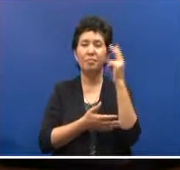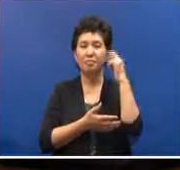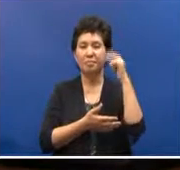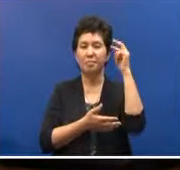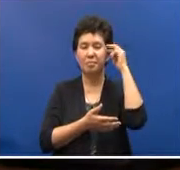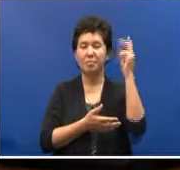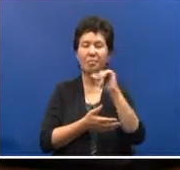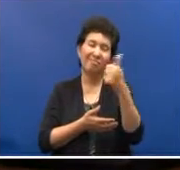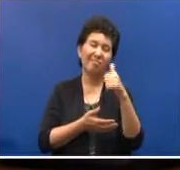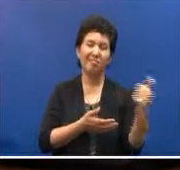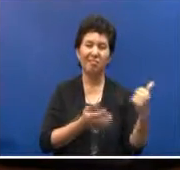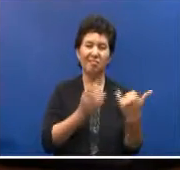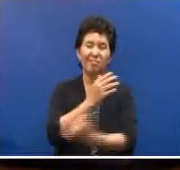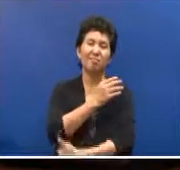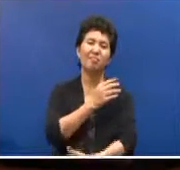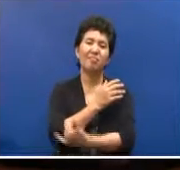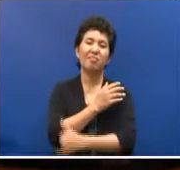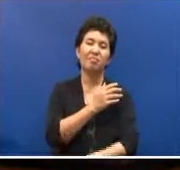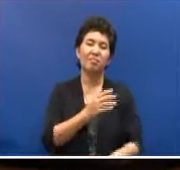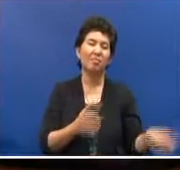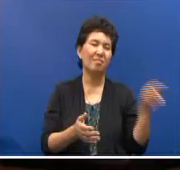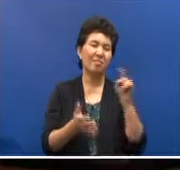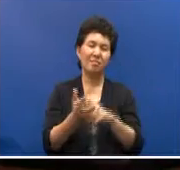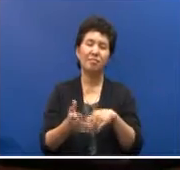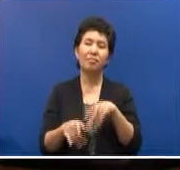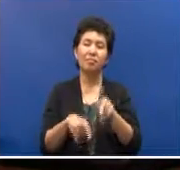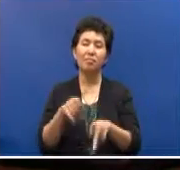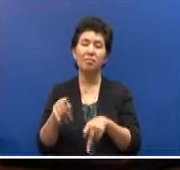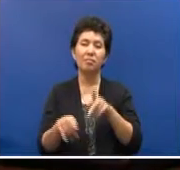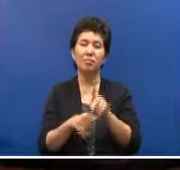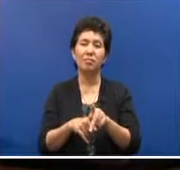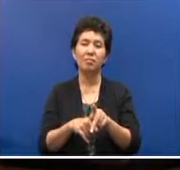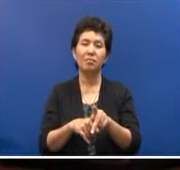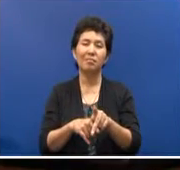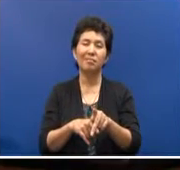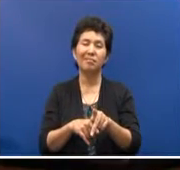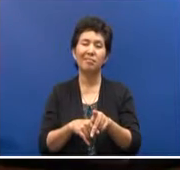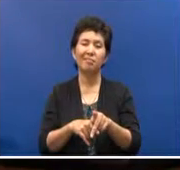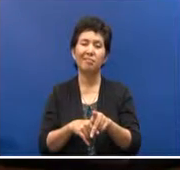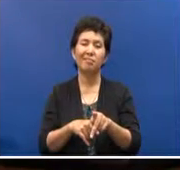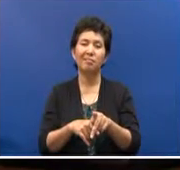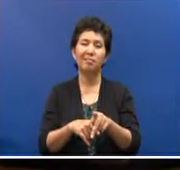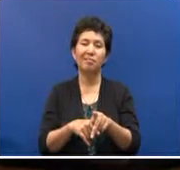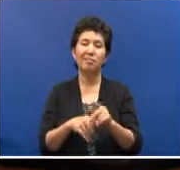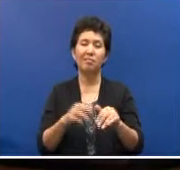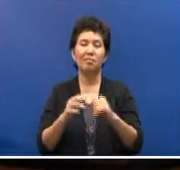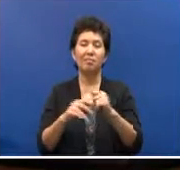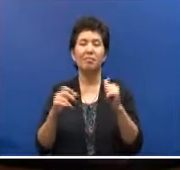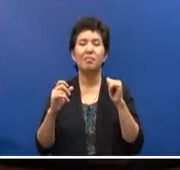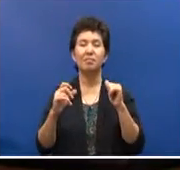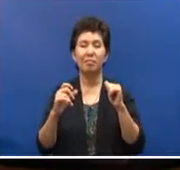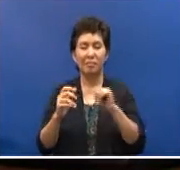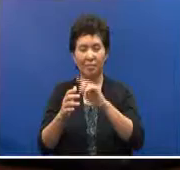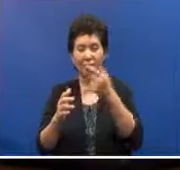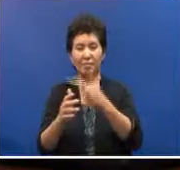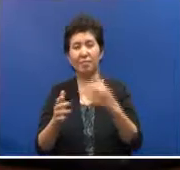and other countries. Okay, so those people are often blamed for increasing incidents of crime,